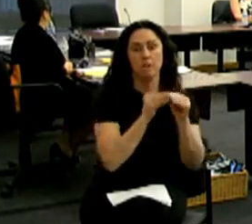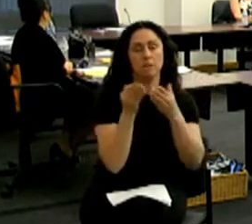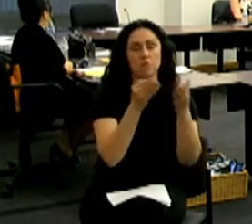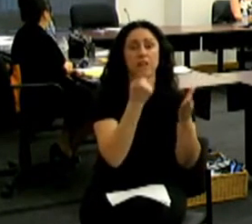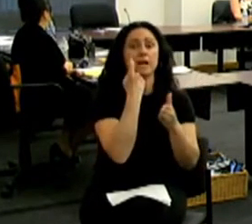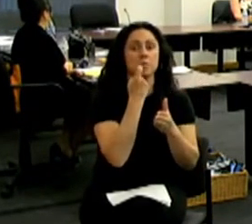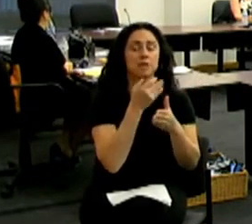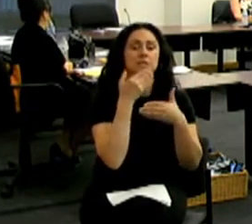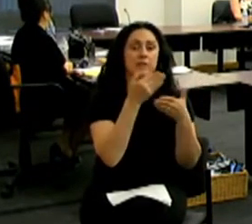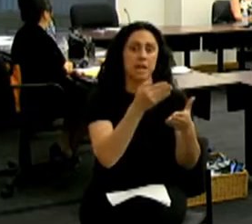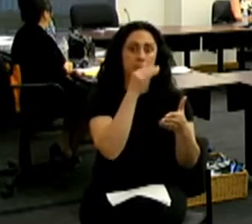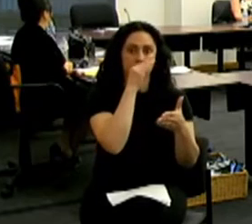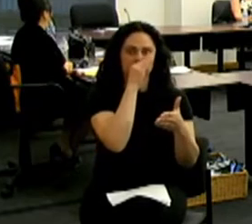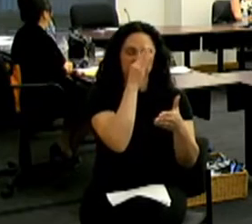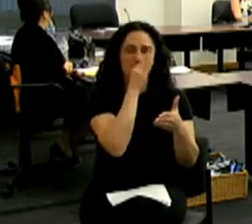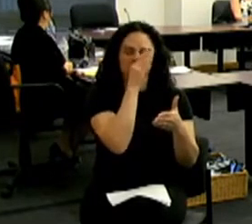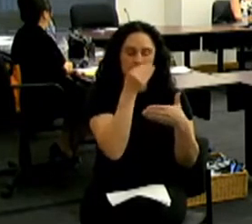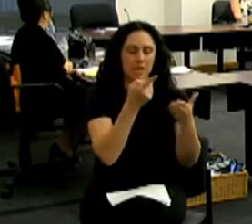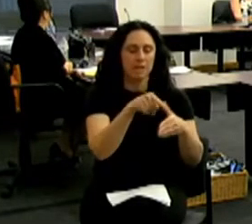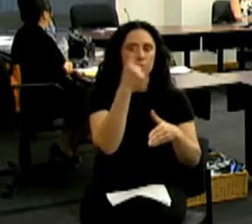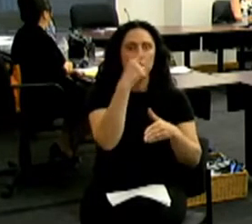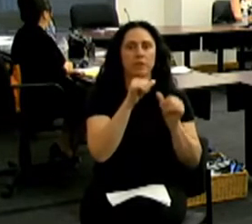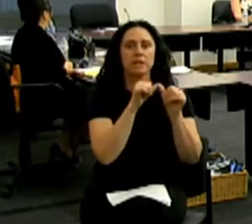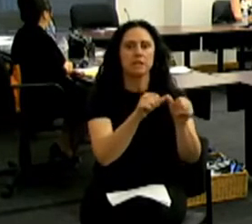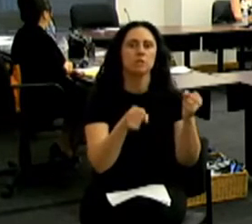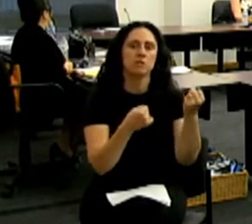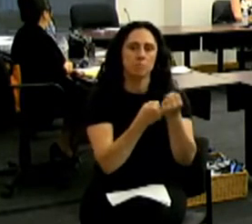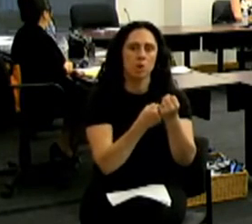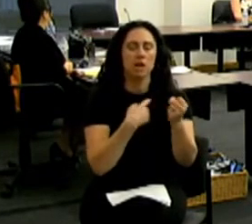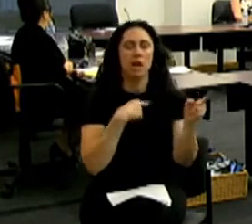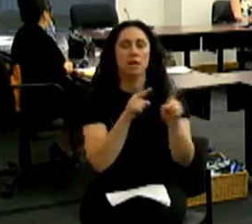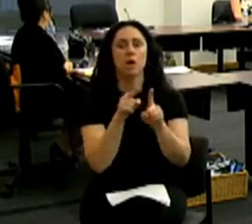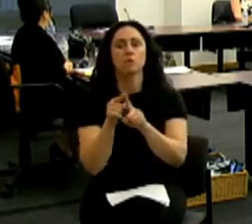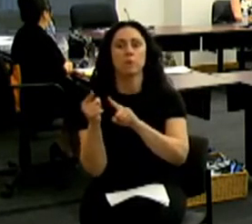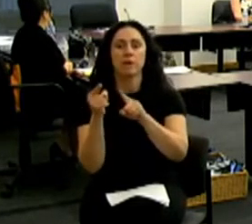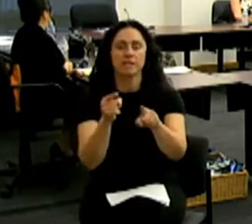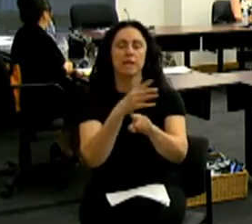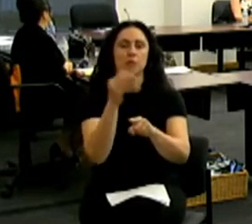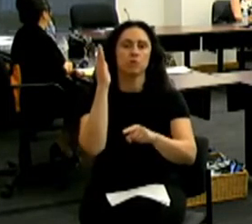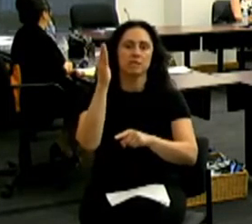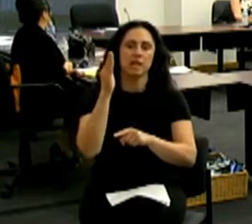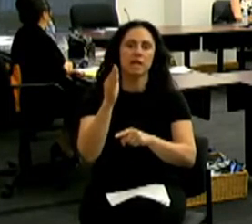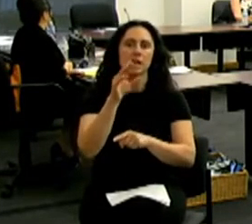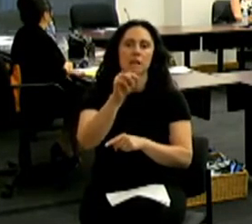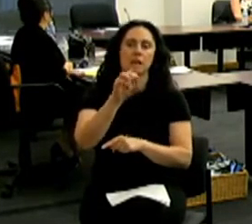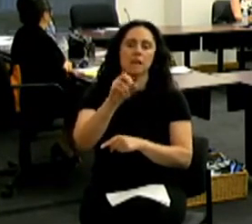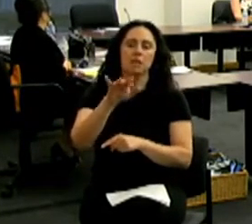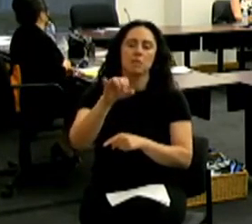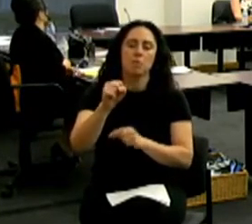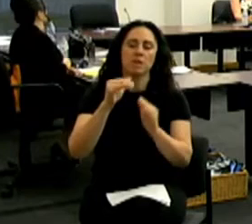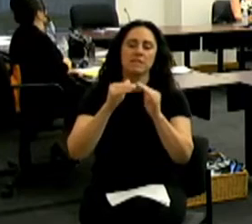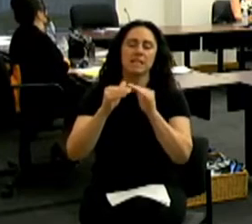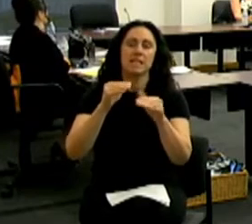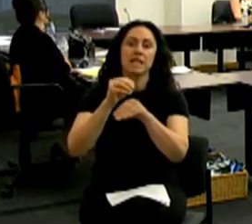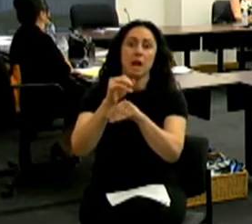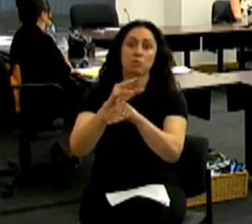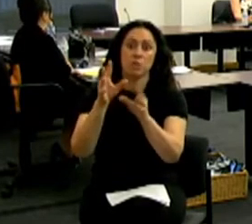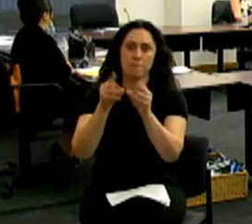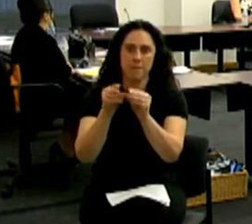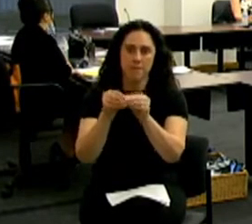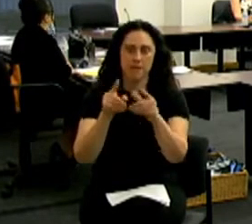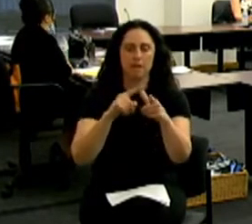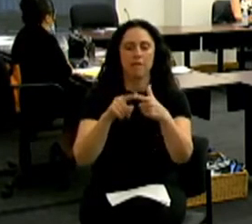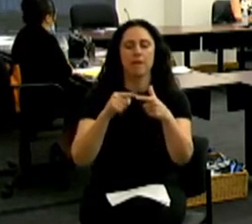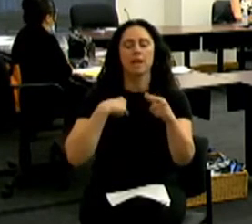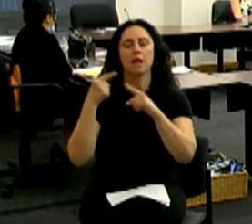updates, and again, thanking them for their continued support. I also attended and presented at the Morris City Council meeting, and then